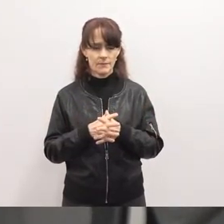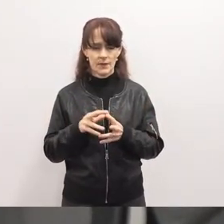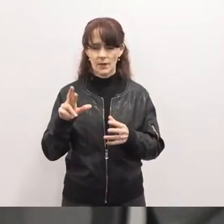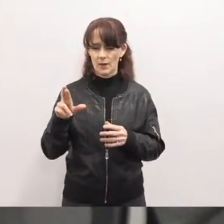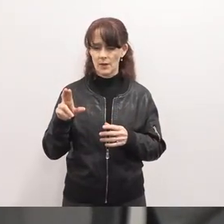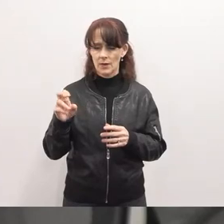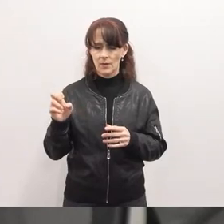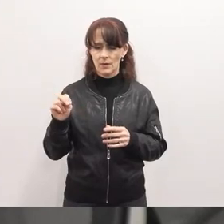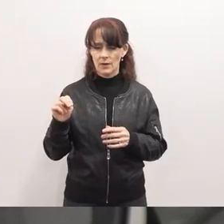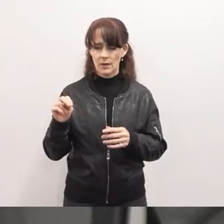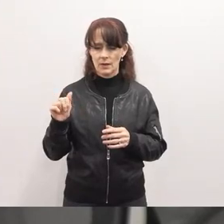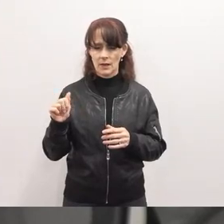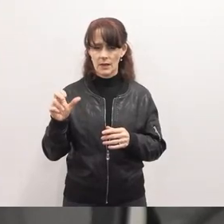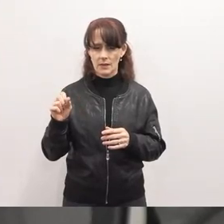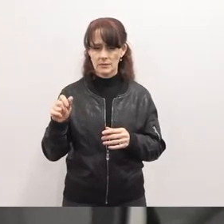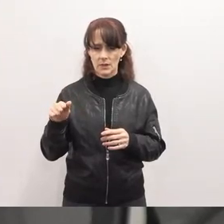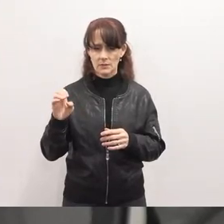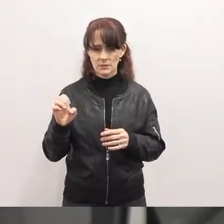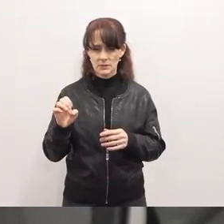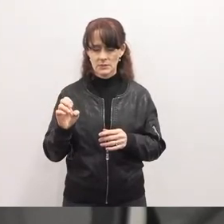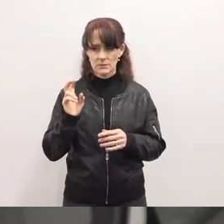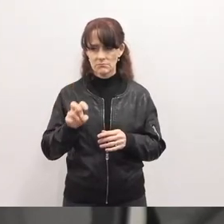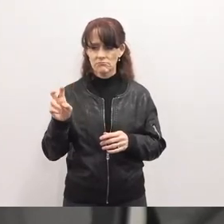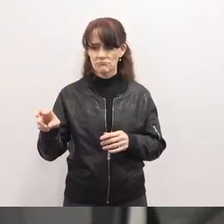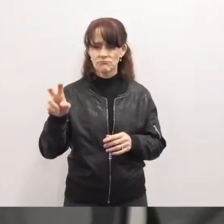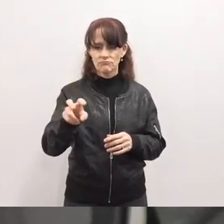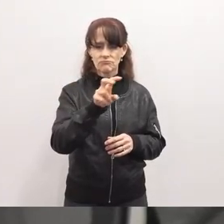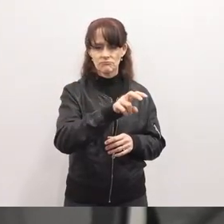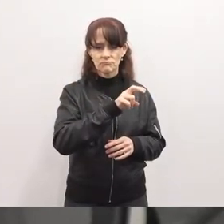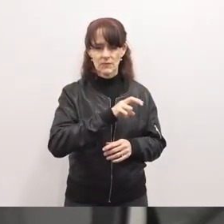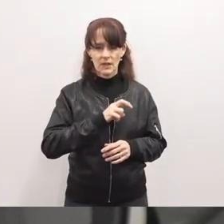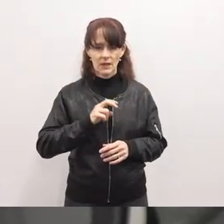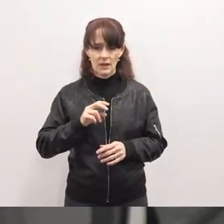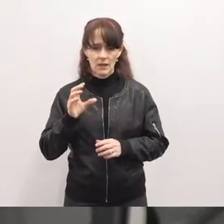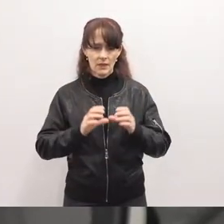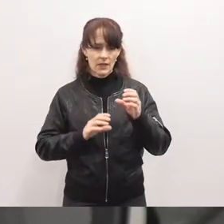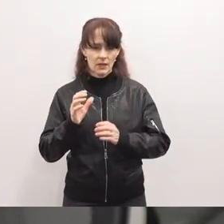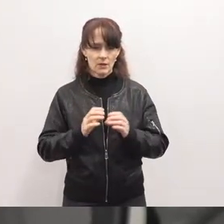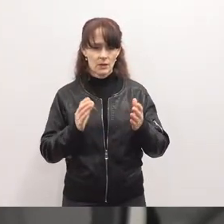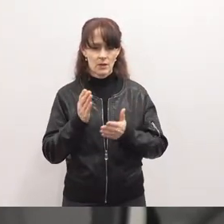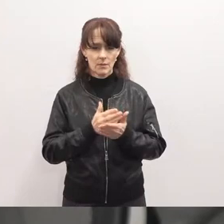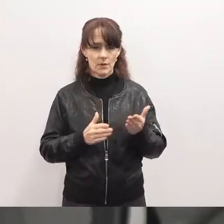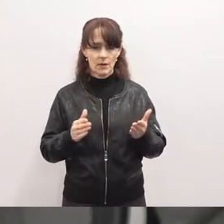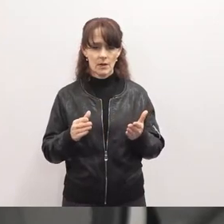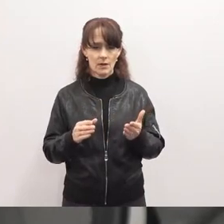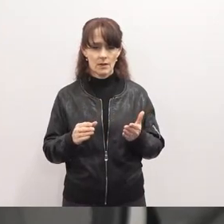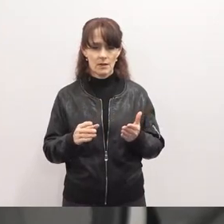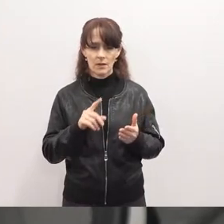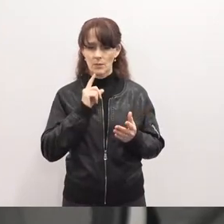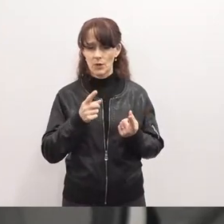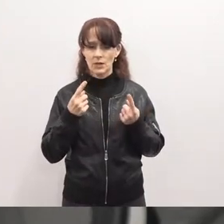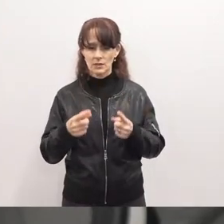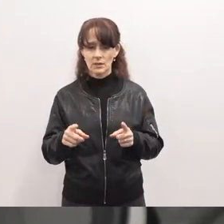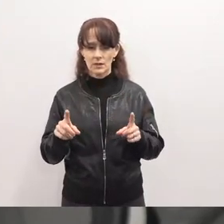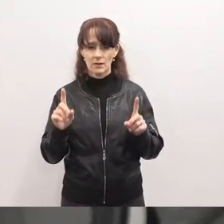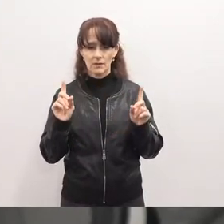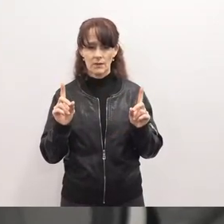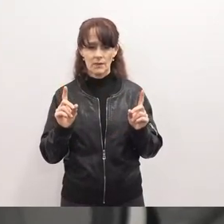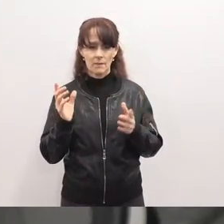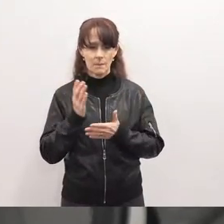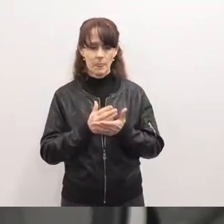Renaissance, it was, and he wanted to go over the construction part of it, and I thought it was pretty successful, but I know there is